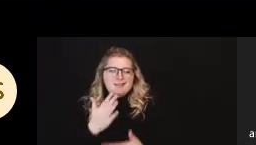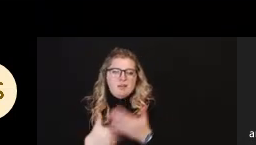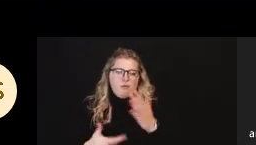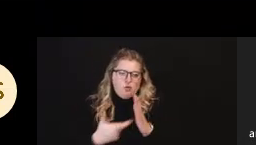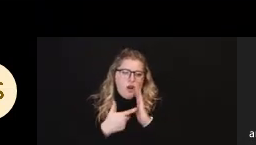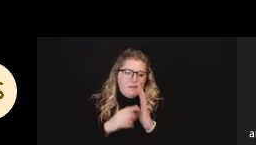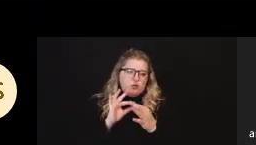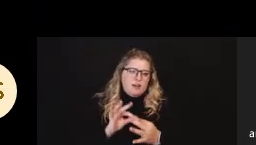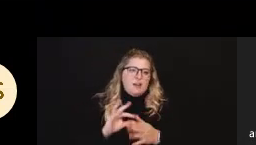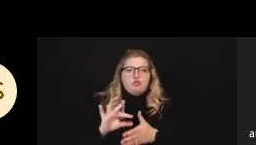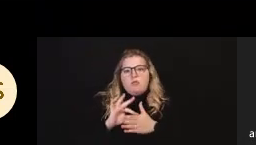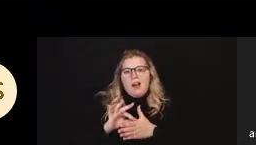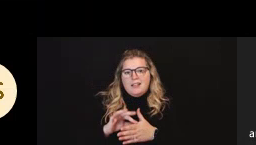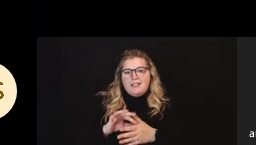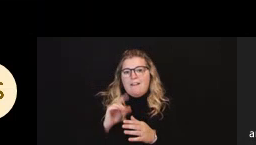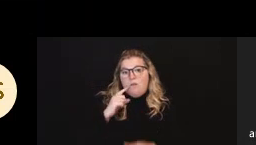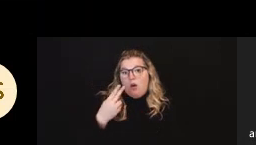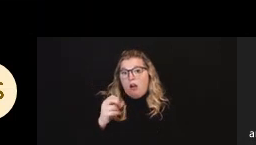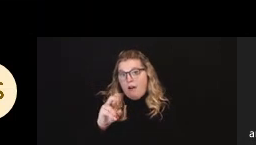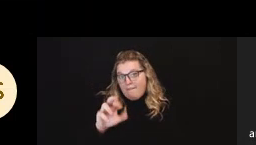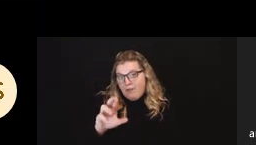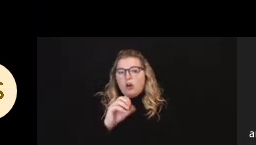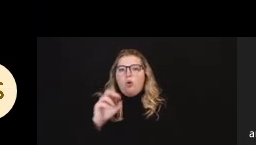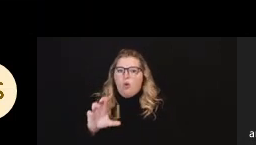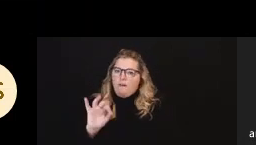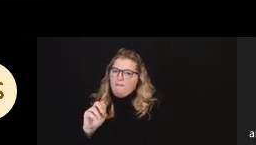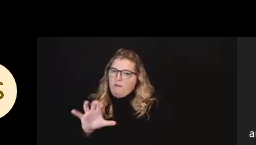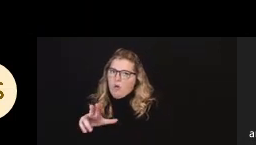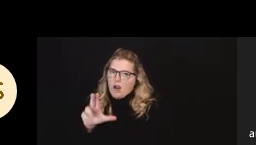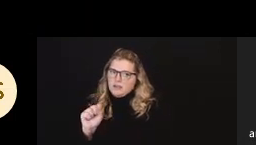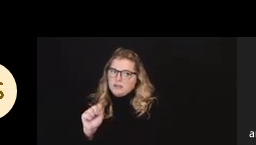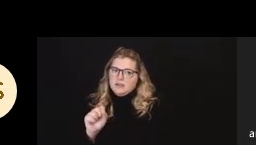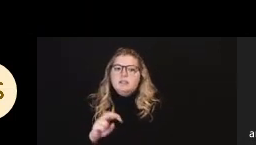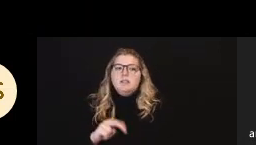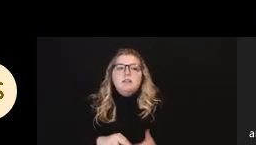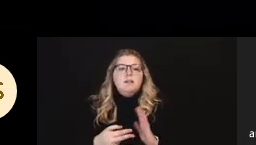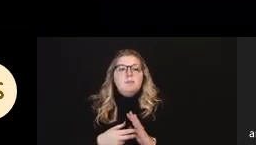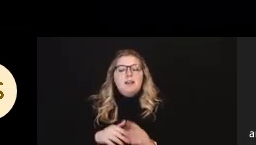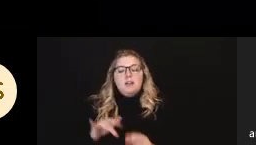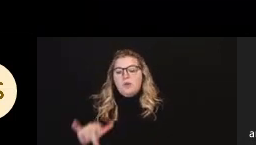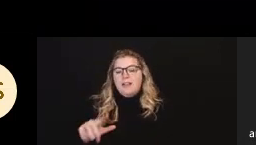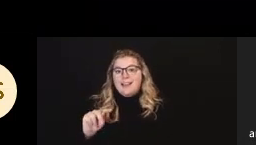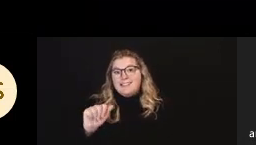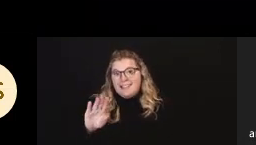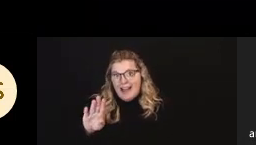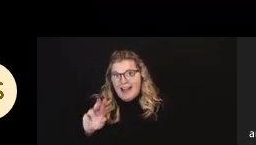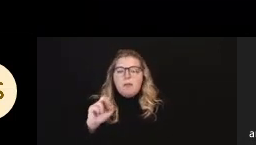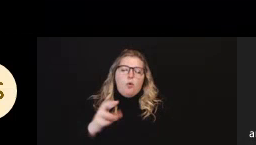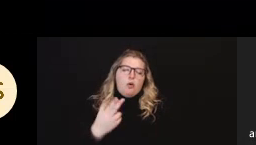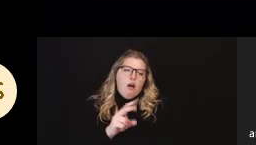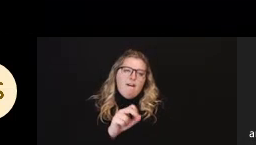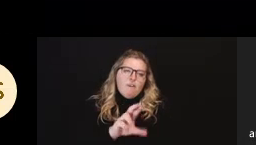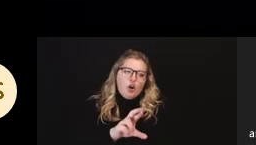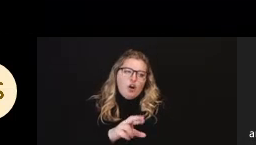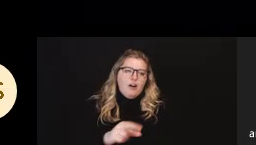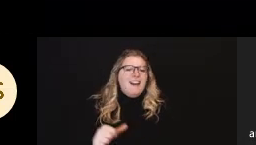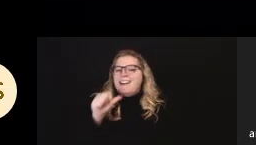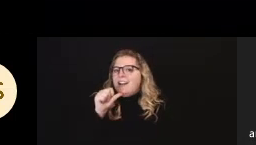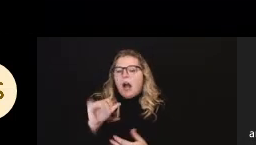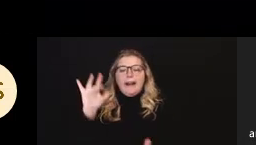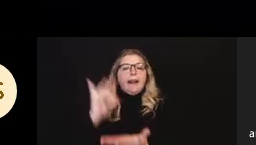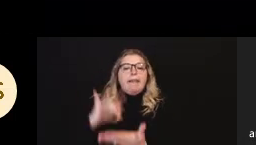is for content on hover or focus. So you hit the tab key to come to it, or you hover over it with the mouse. This is not for things you click